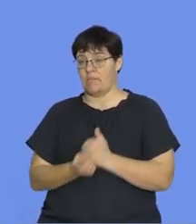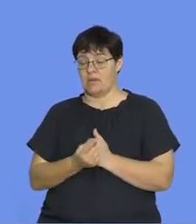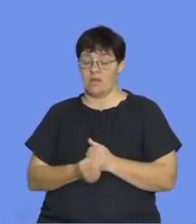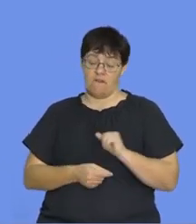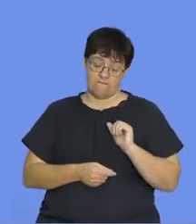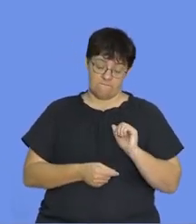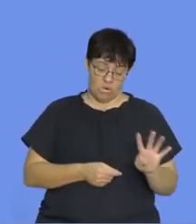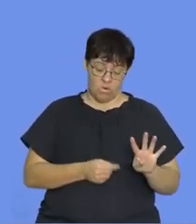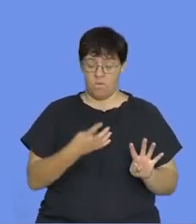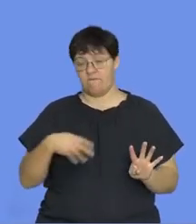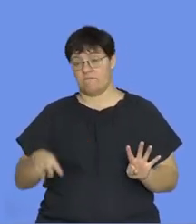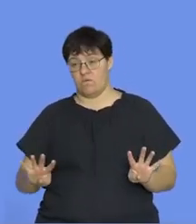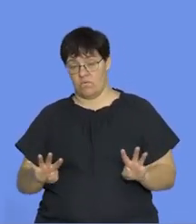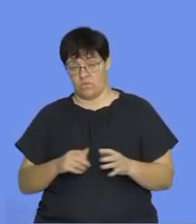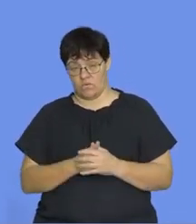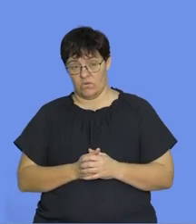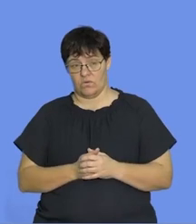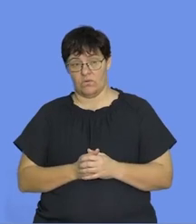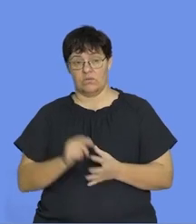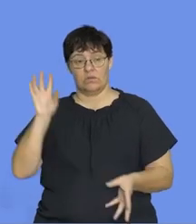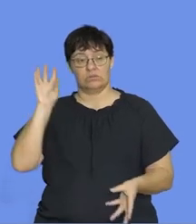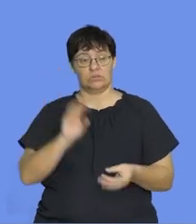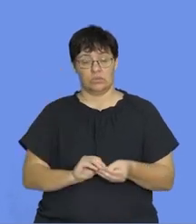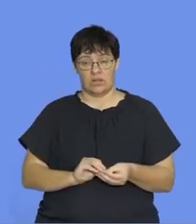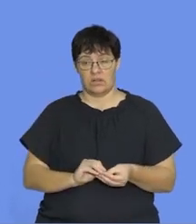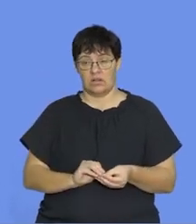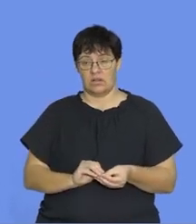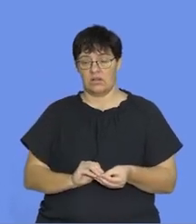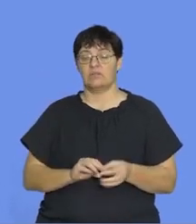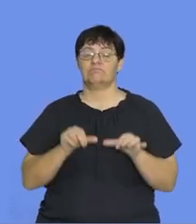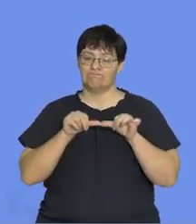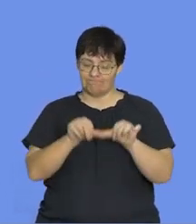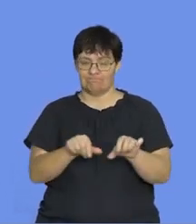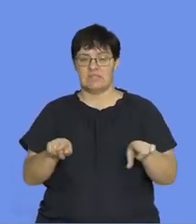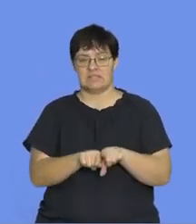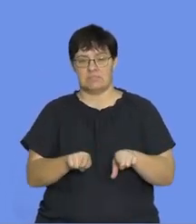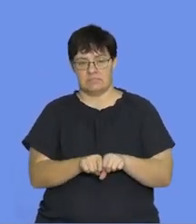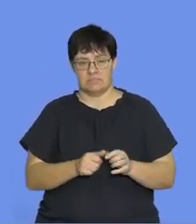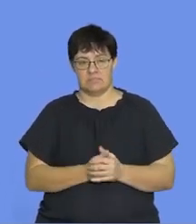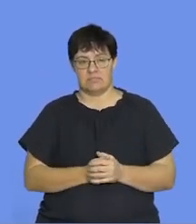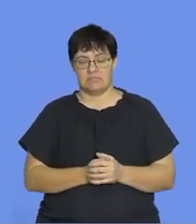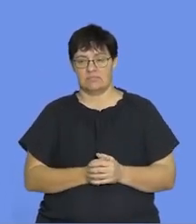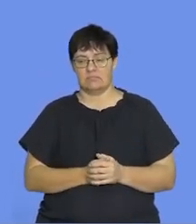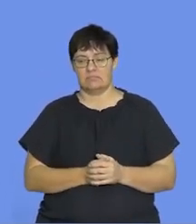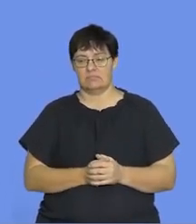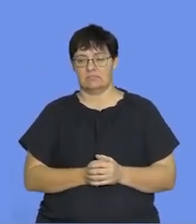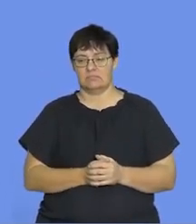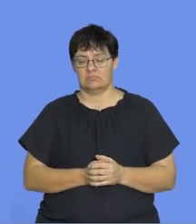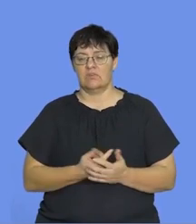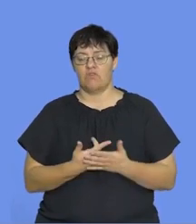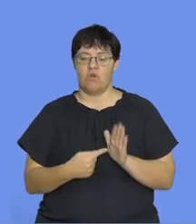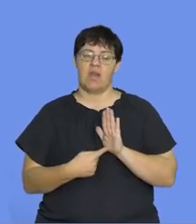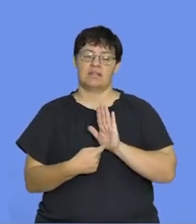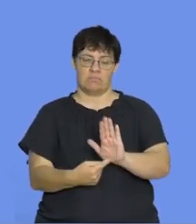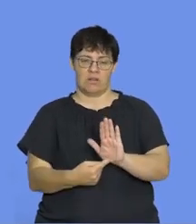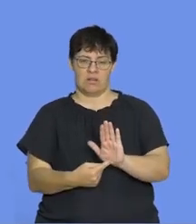So in other words, we are saying that the total mass does remain constant, right? This is as far as an example, but we